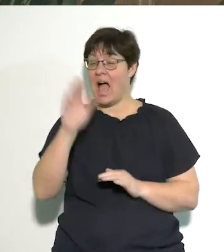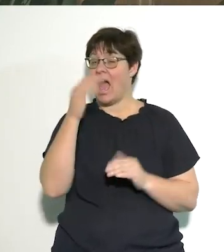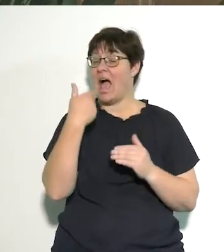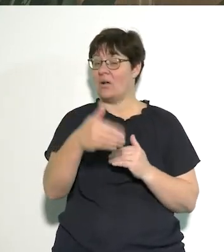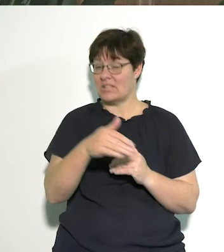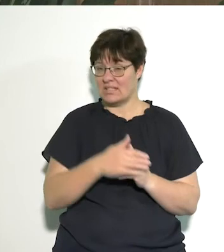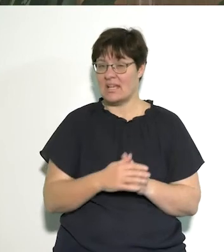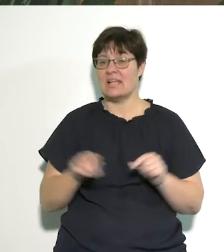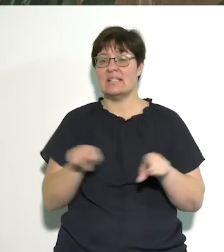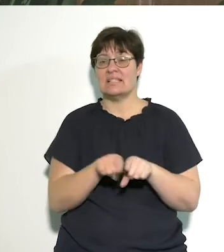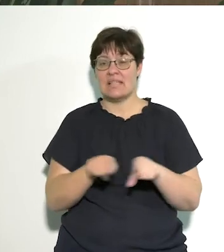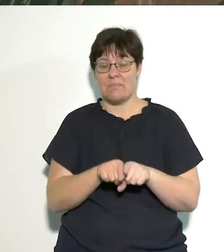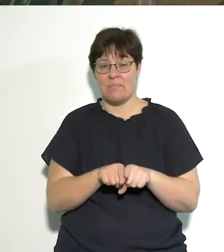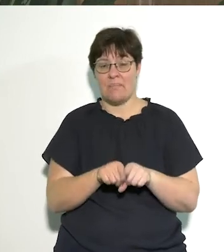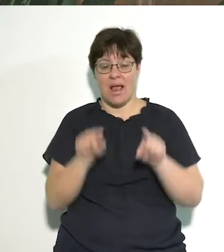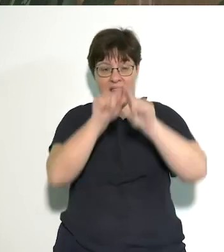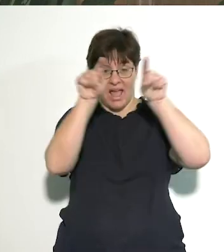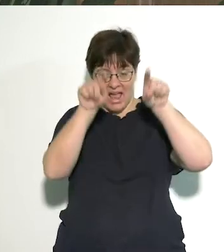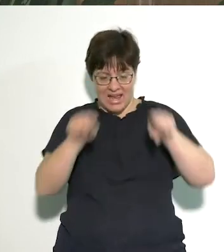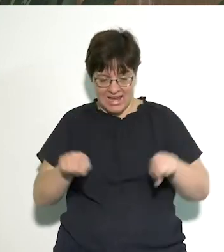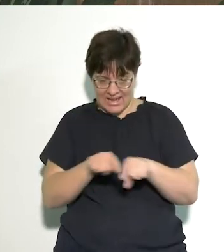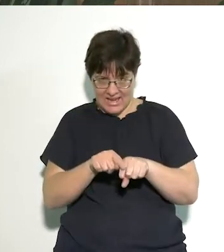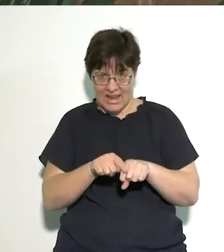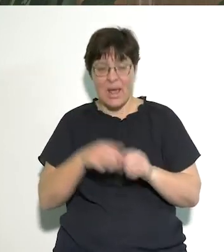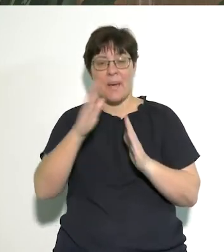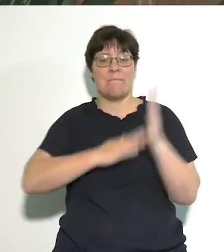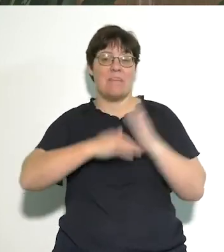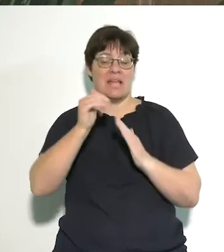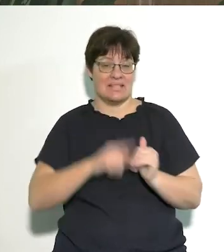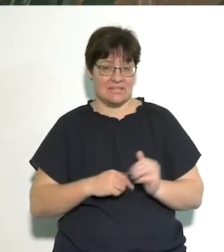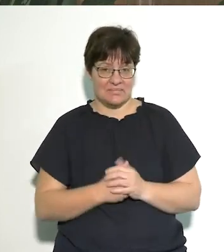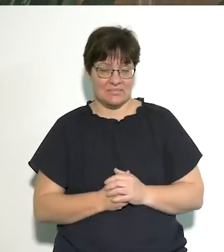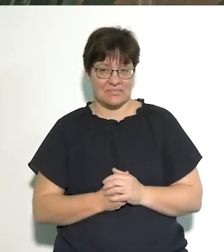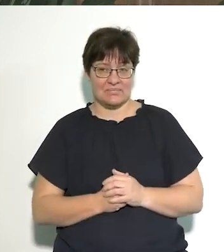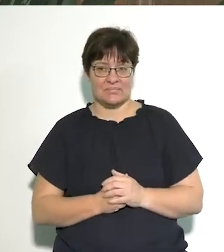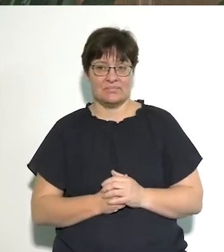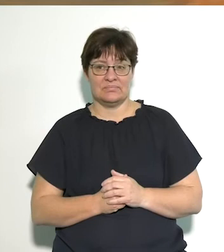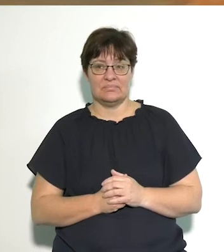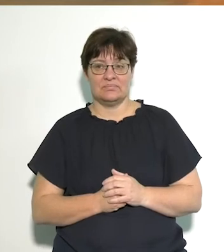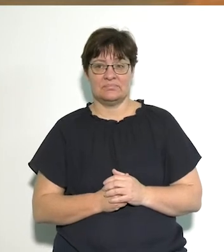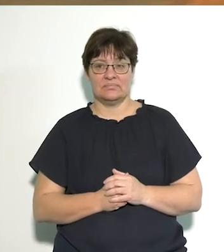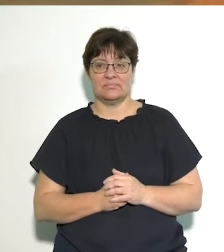shape, as well as the outline of the shape on the board. Let's get started.